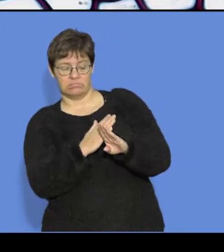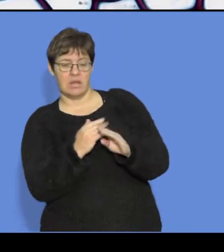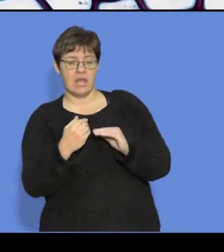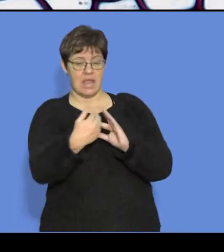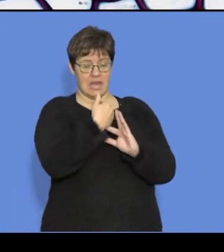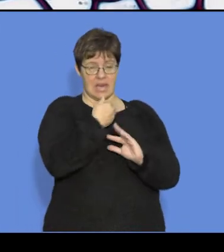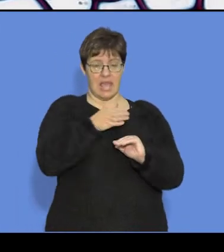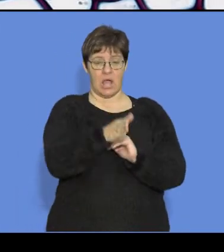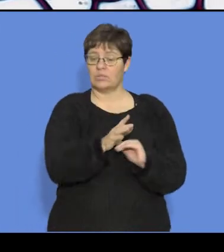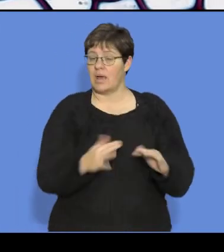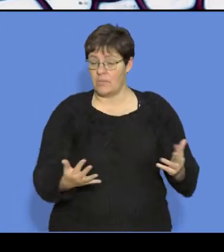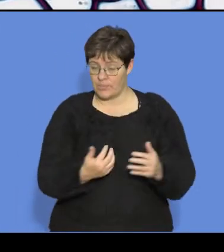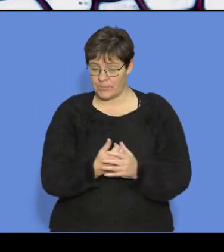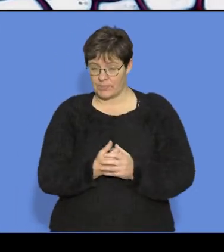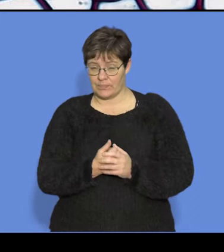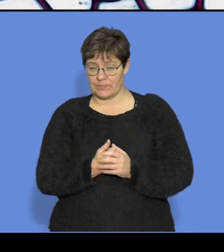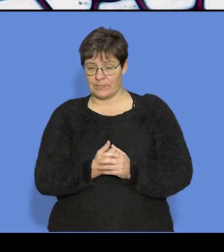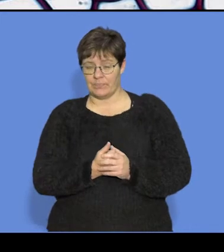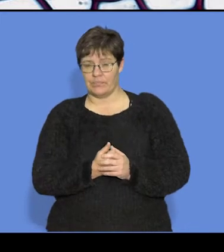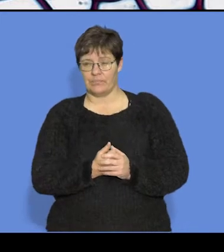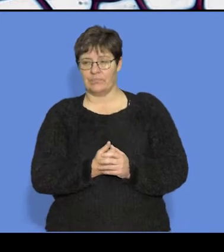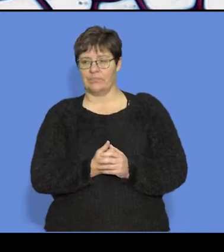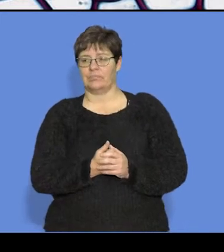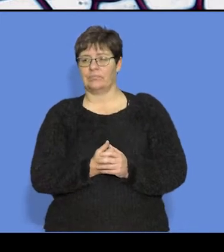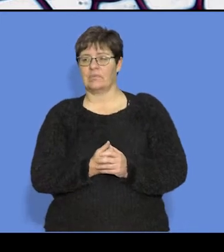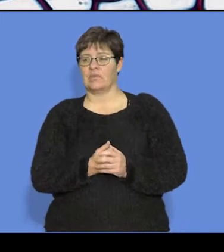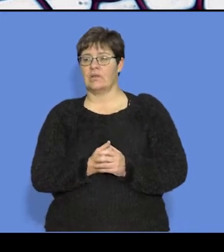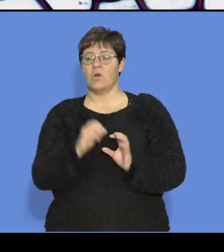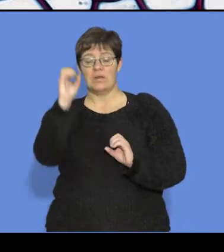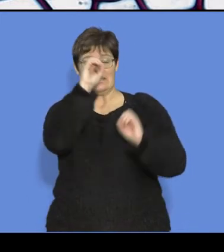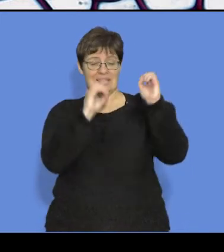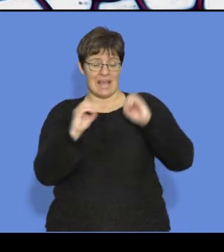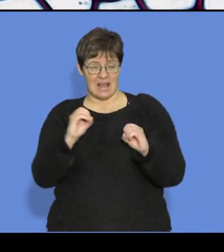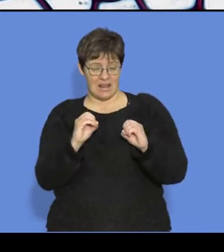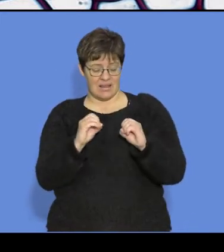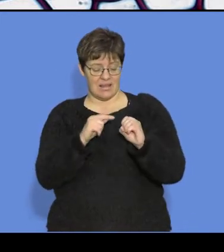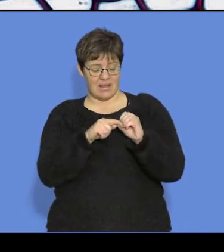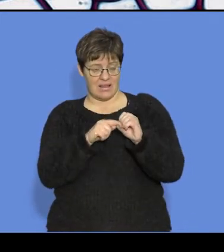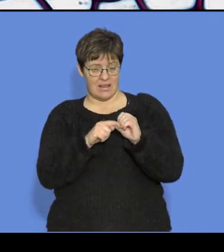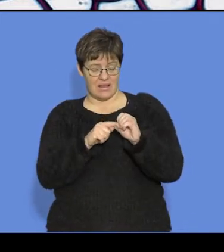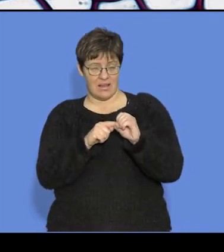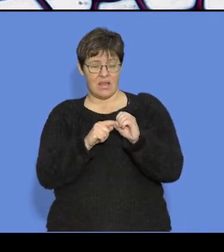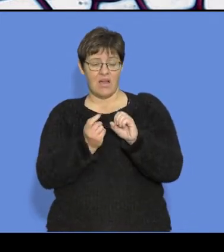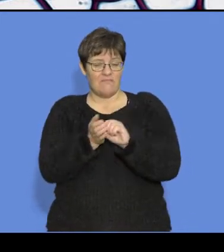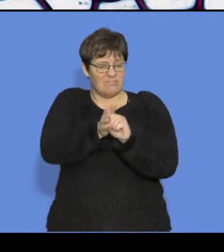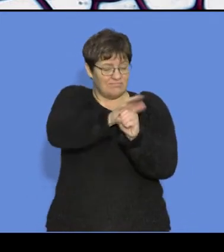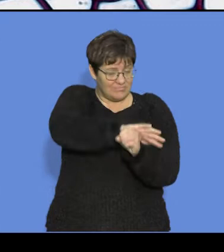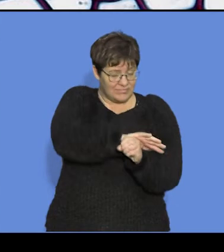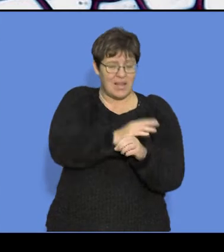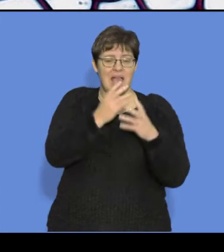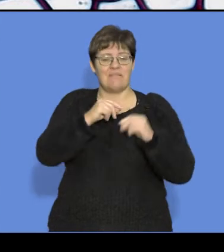leaf. Then, filling the cells, or filling the organs, we have